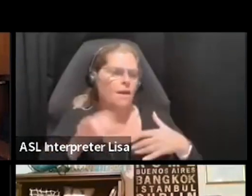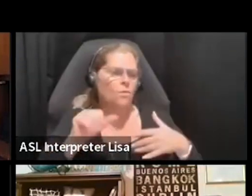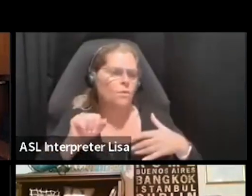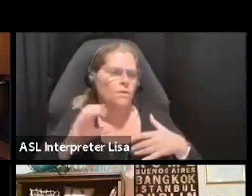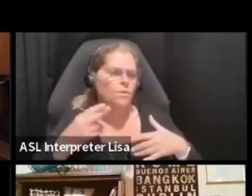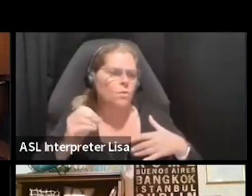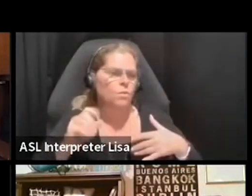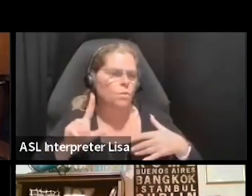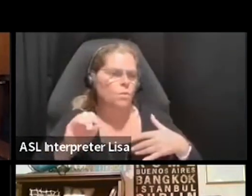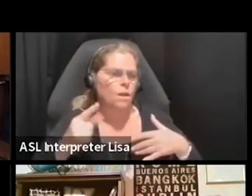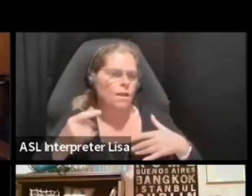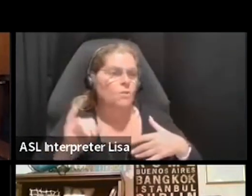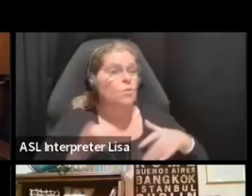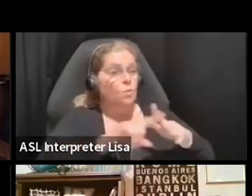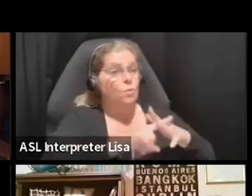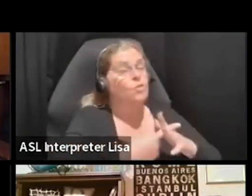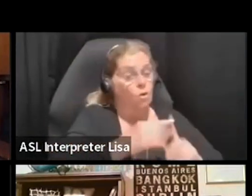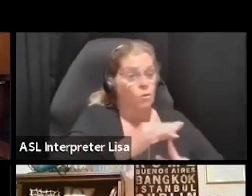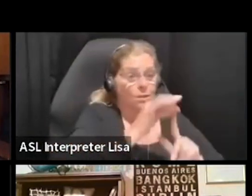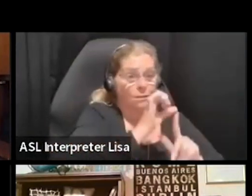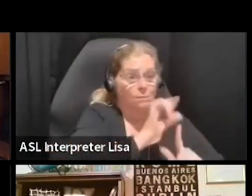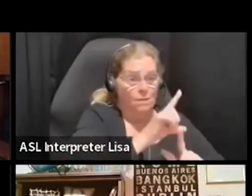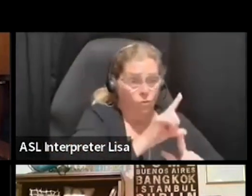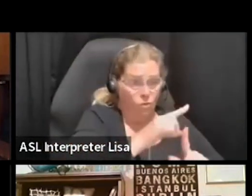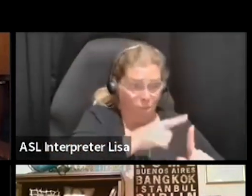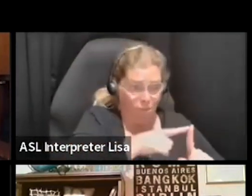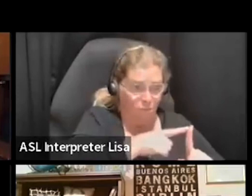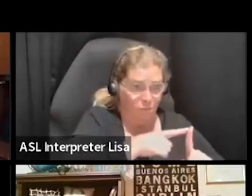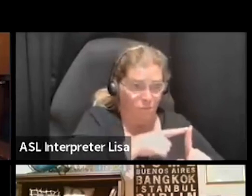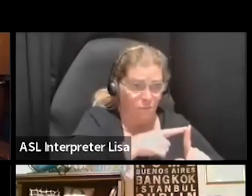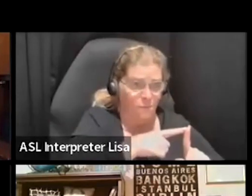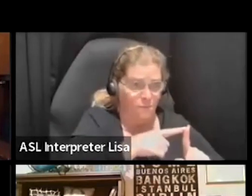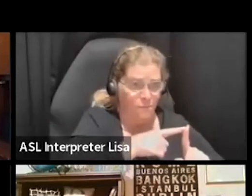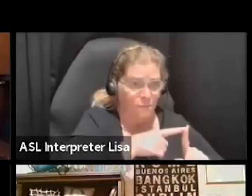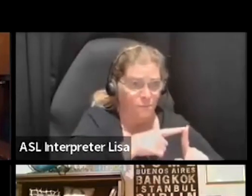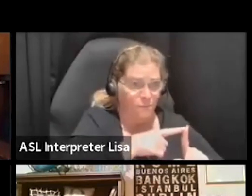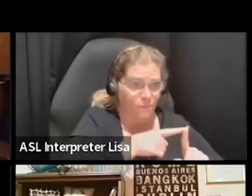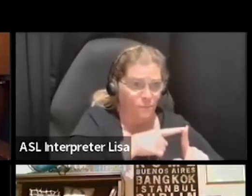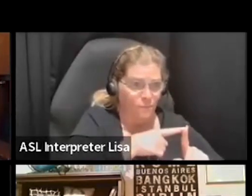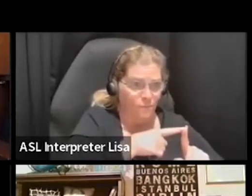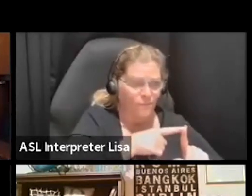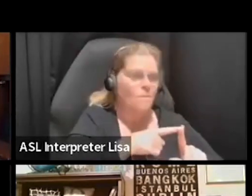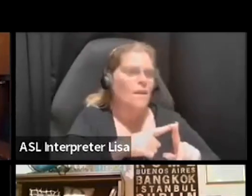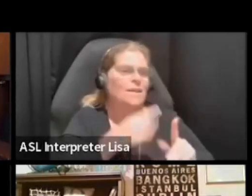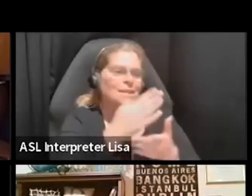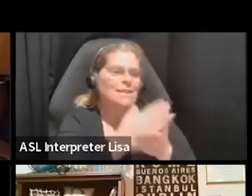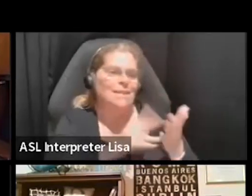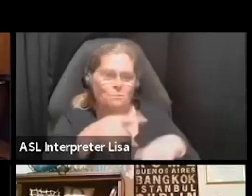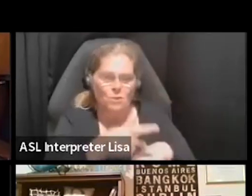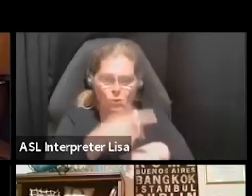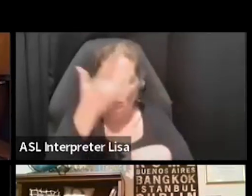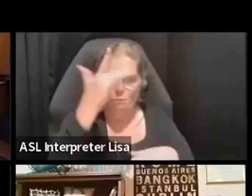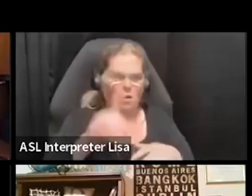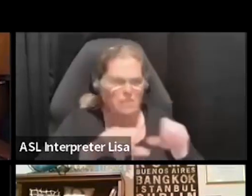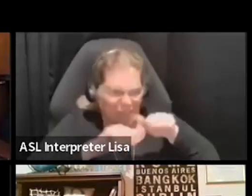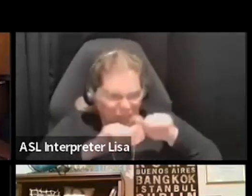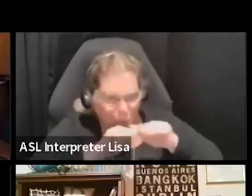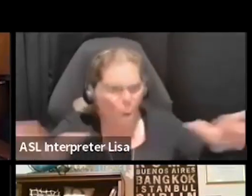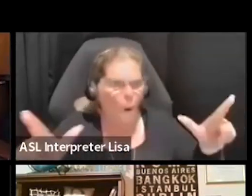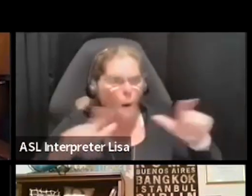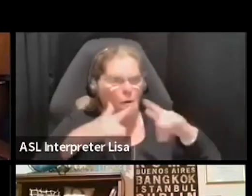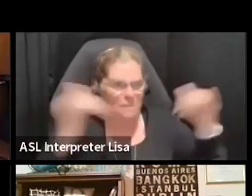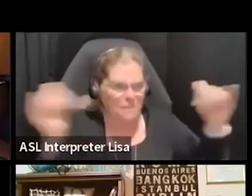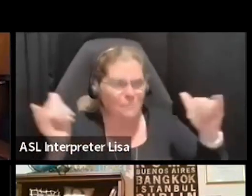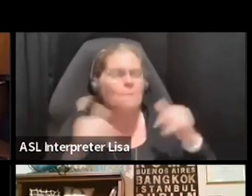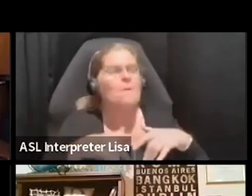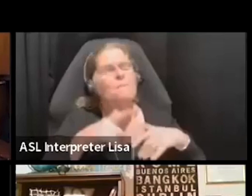educators, and now we're some of the principals were insightful enough to say everybody's getting it at one time. But we also